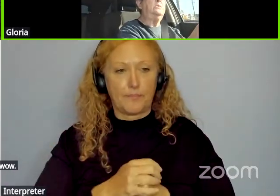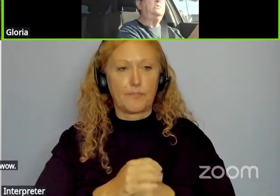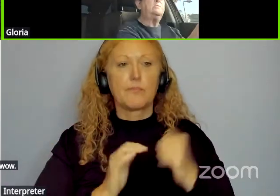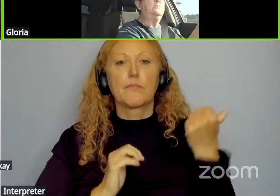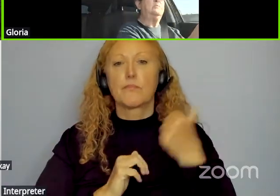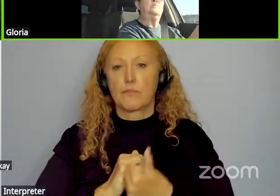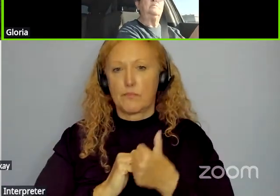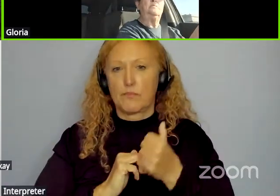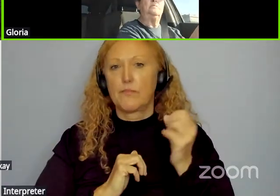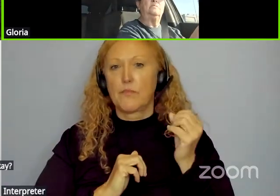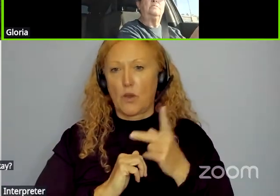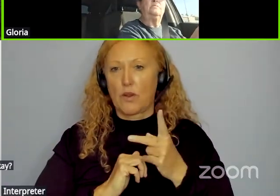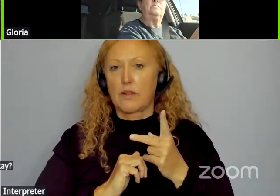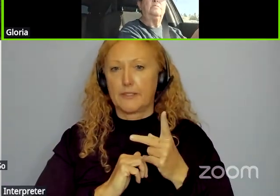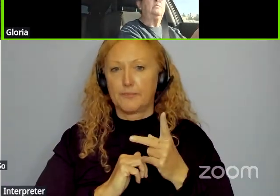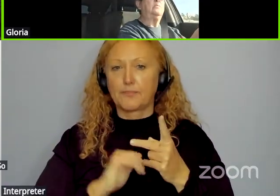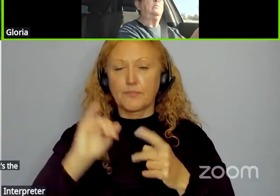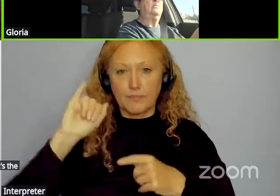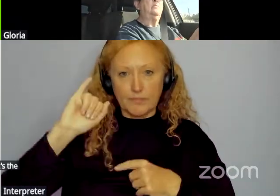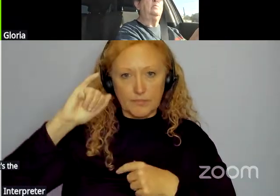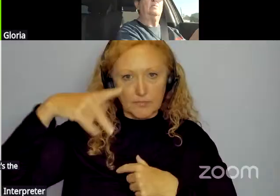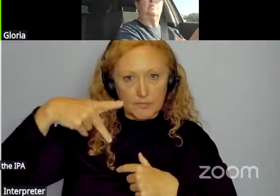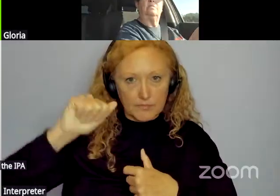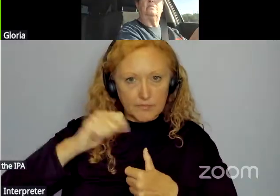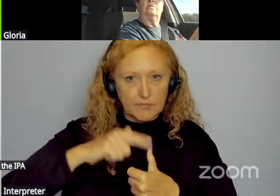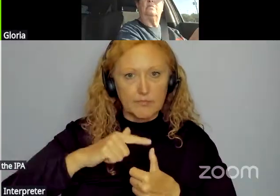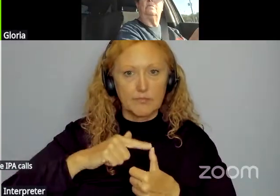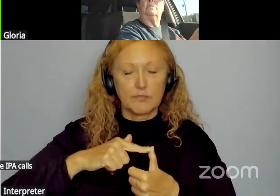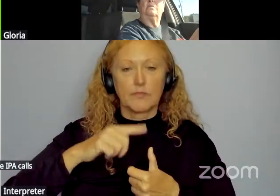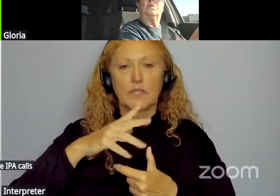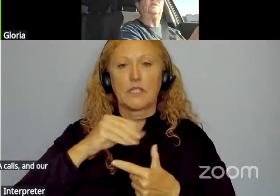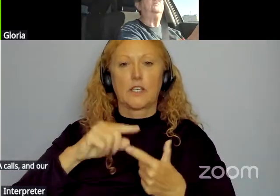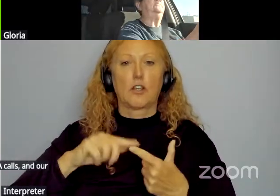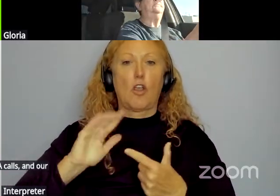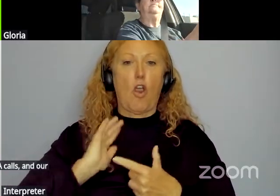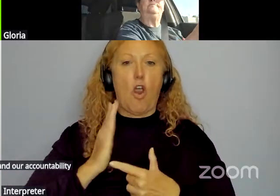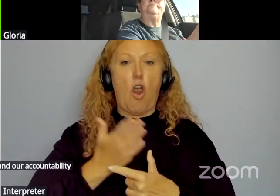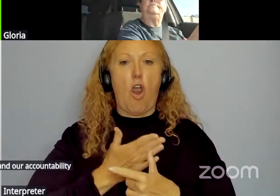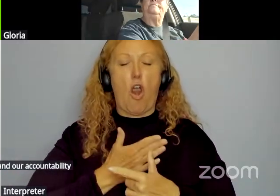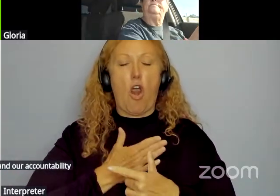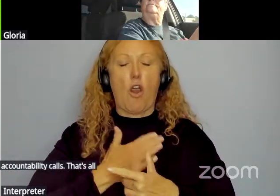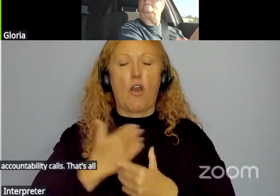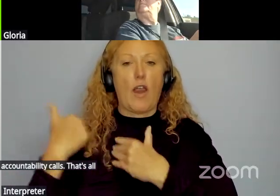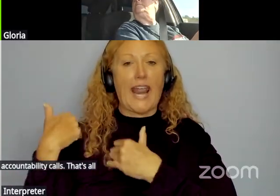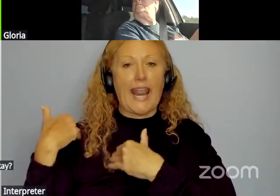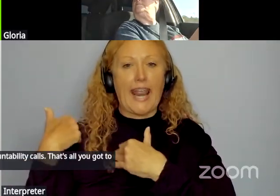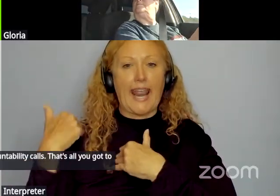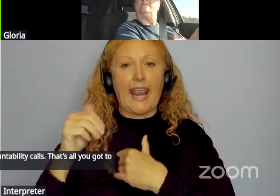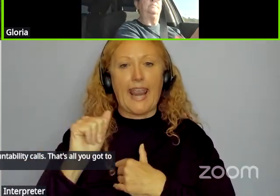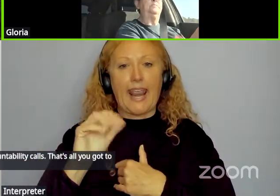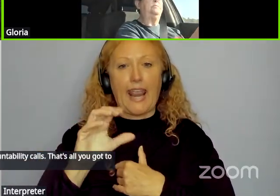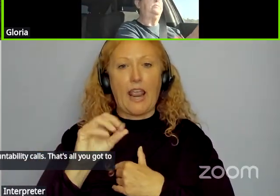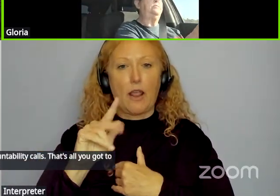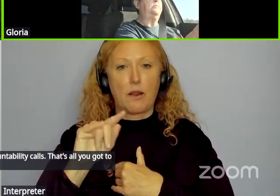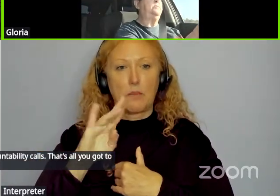Okay. So it's the IPA calls and our accountability calls. That's all you got to worry about.